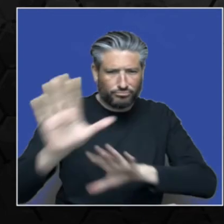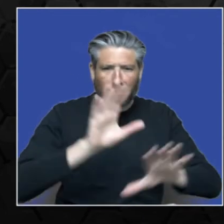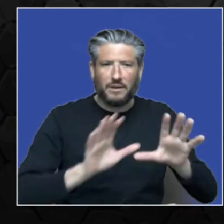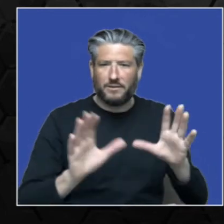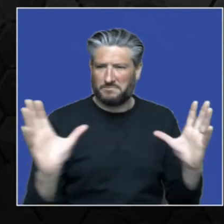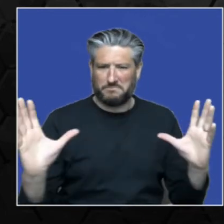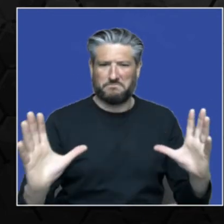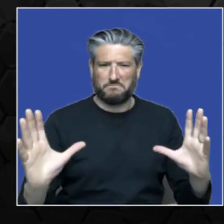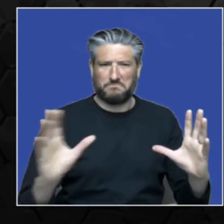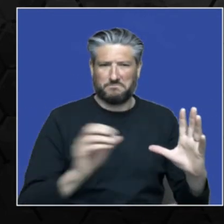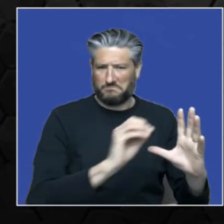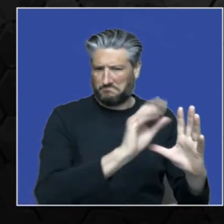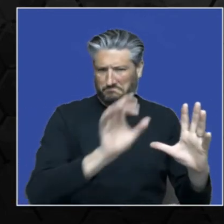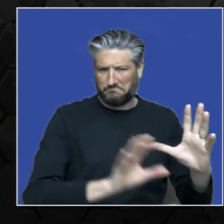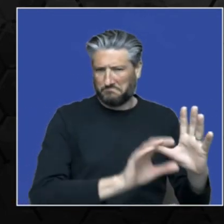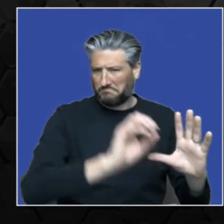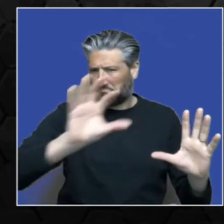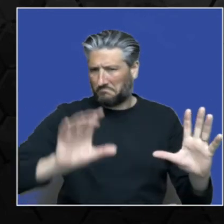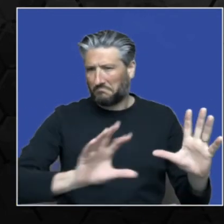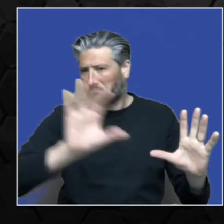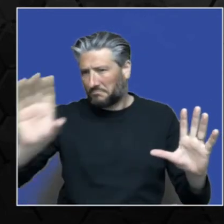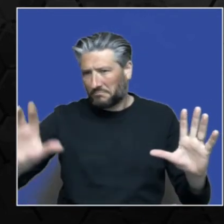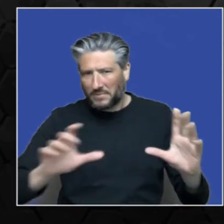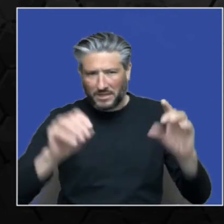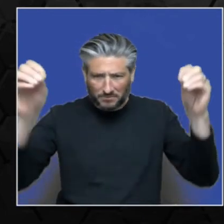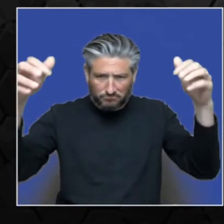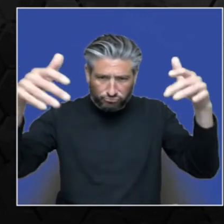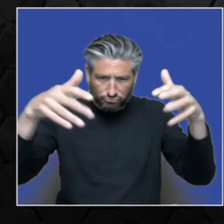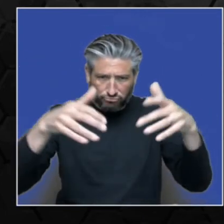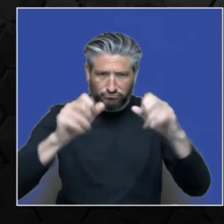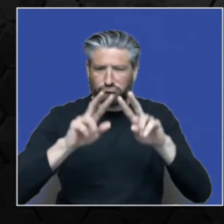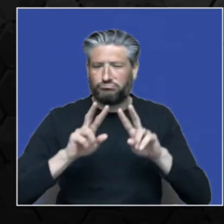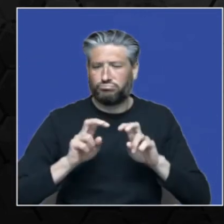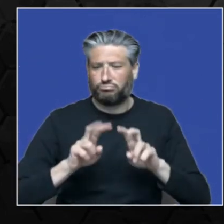decision tree to determine the final class of the test object.